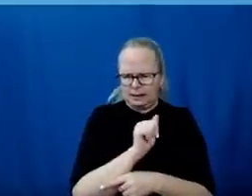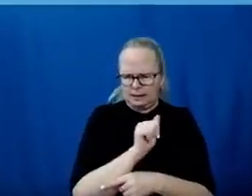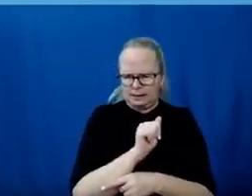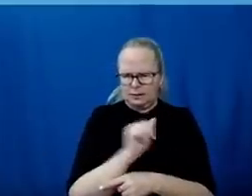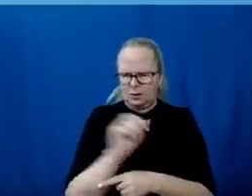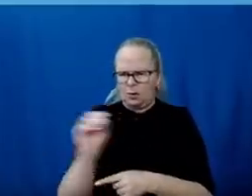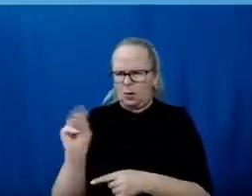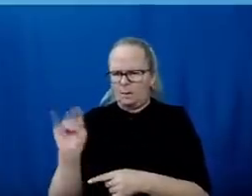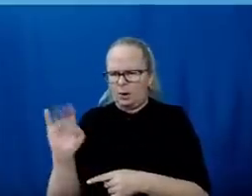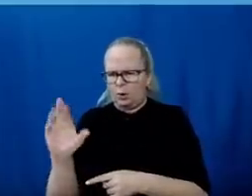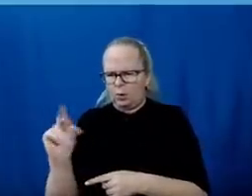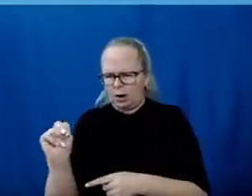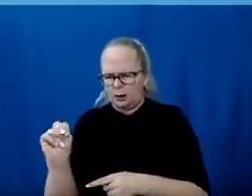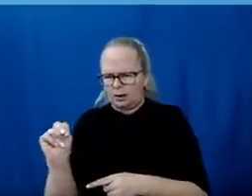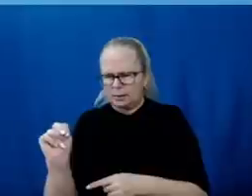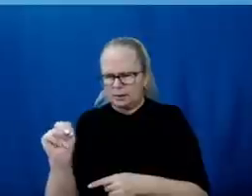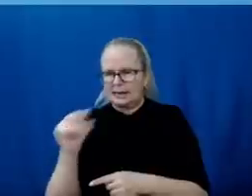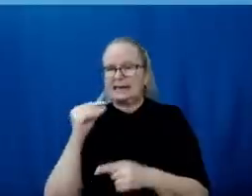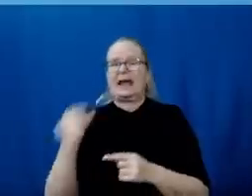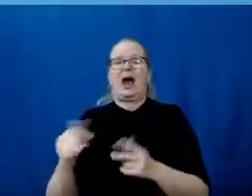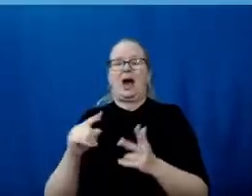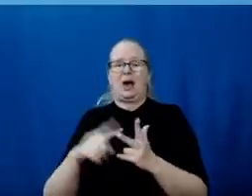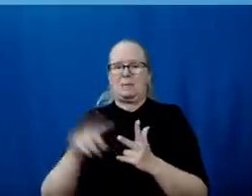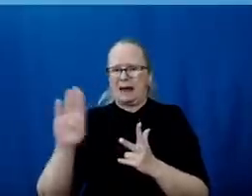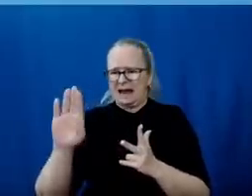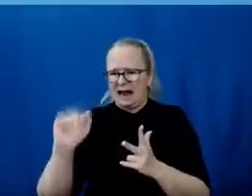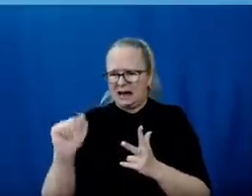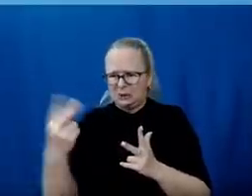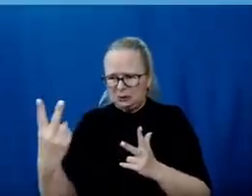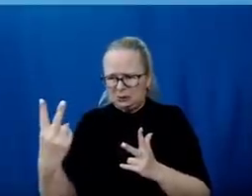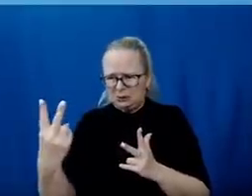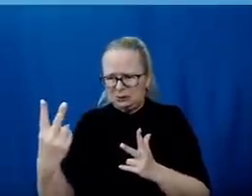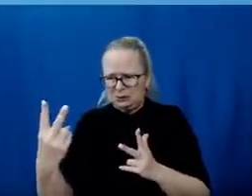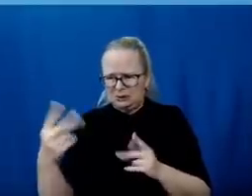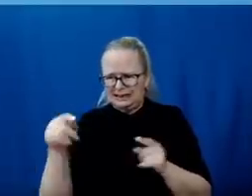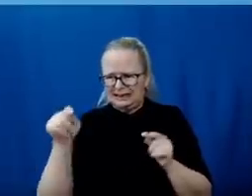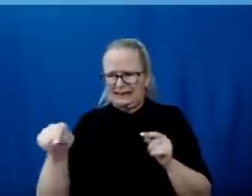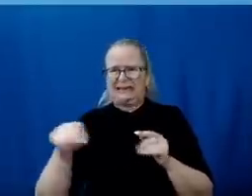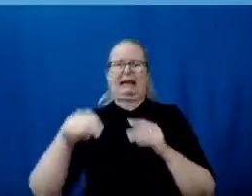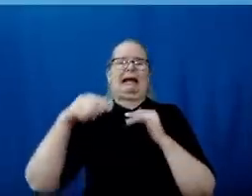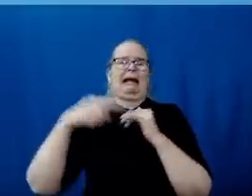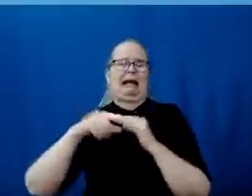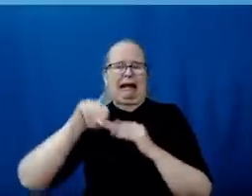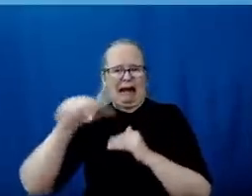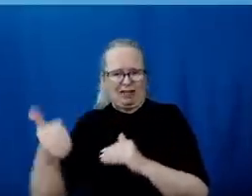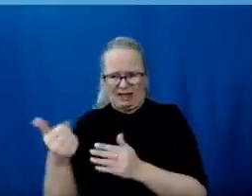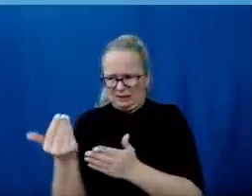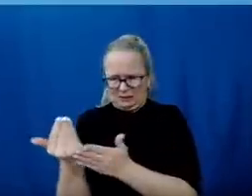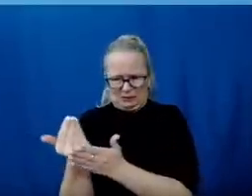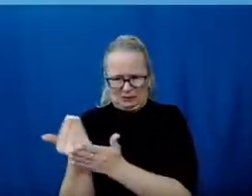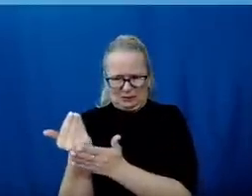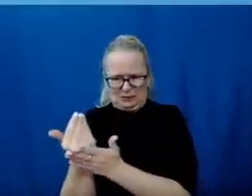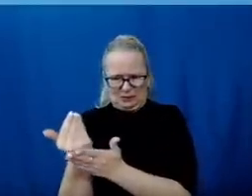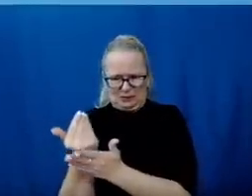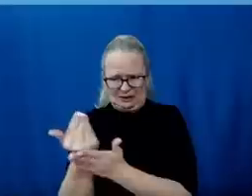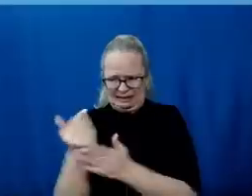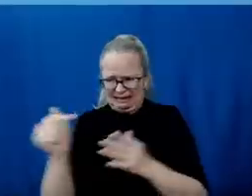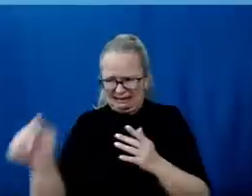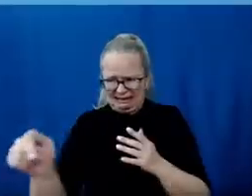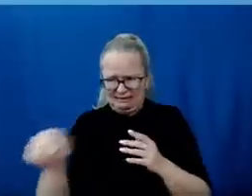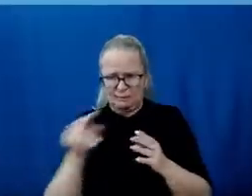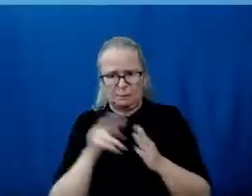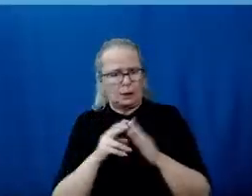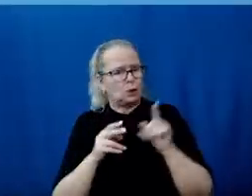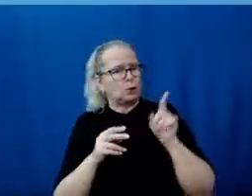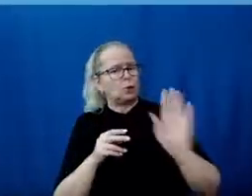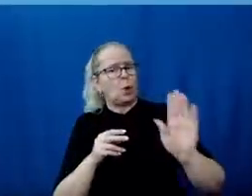Omicron, with Omicron BA2 appearing, as well as the potential always of other new variants. Are you